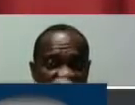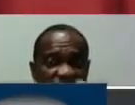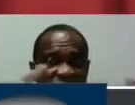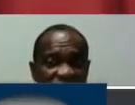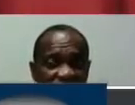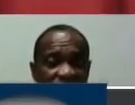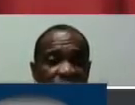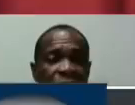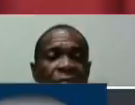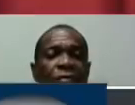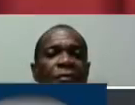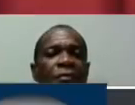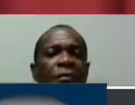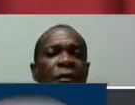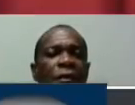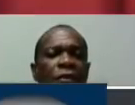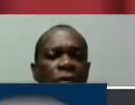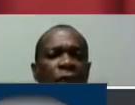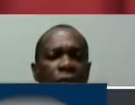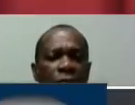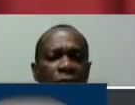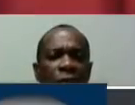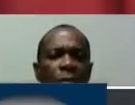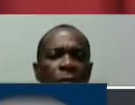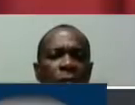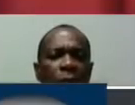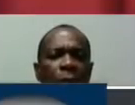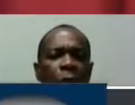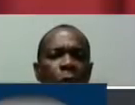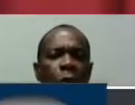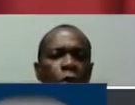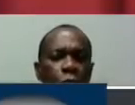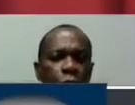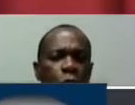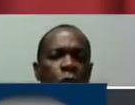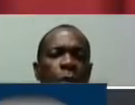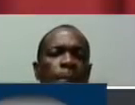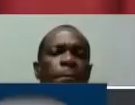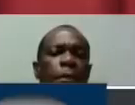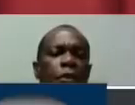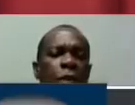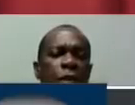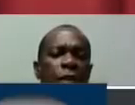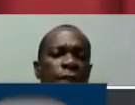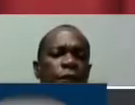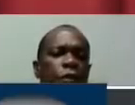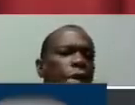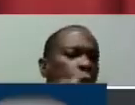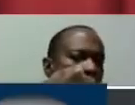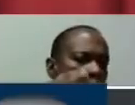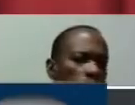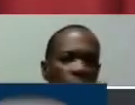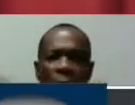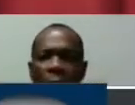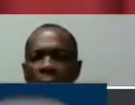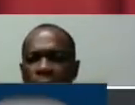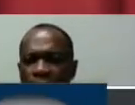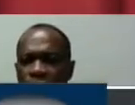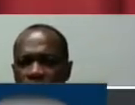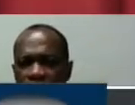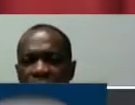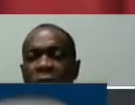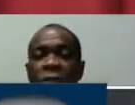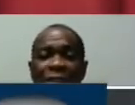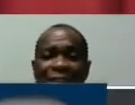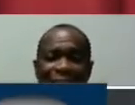an MOU between the Funeral Homes Association as well as the other funeral agencies. So I don't want to say too much until that MOU is